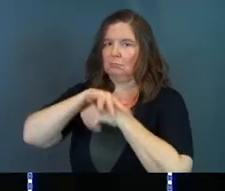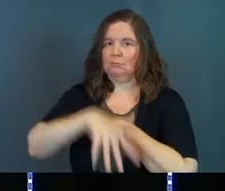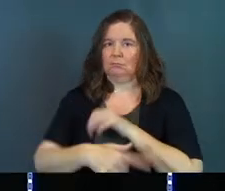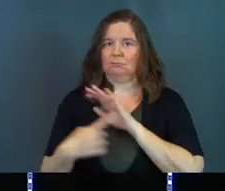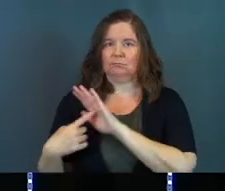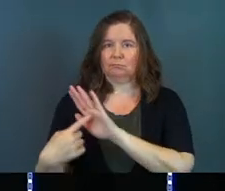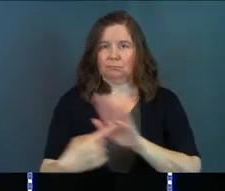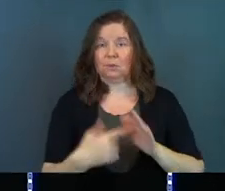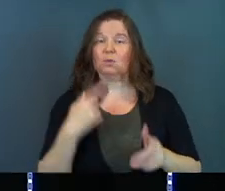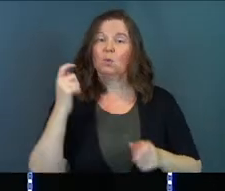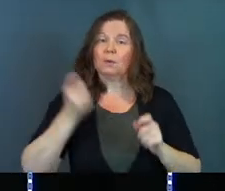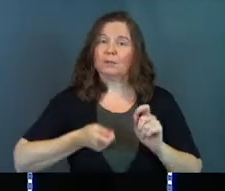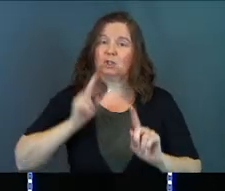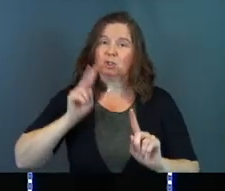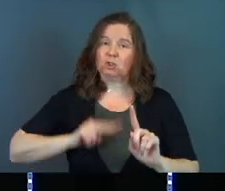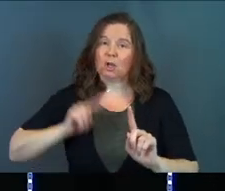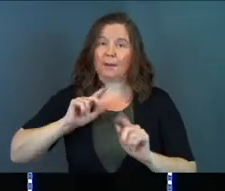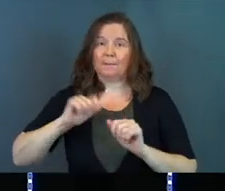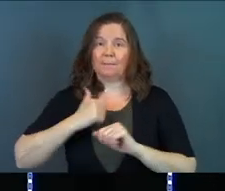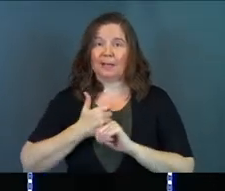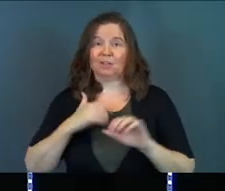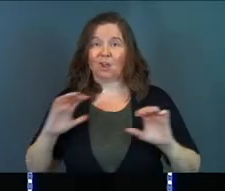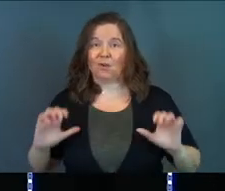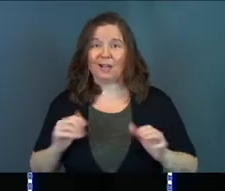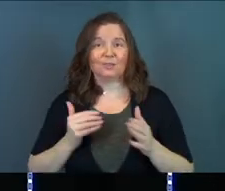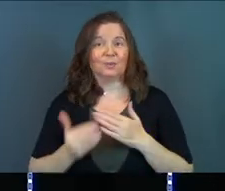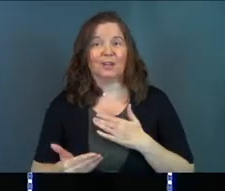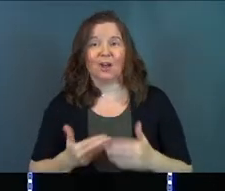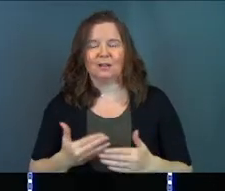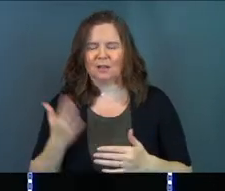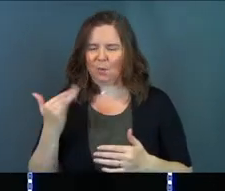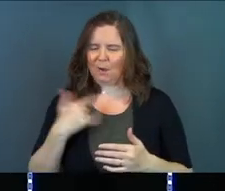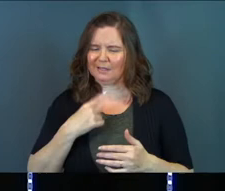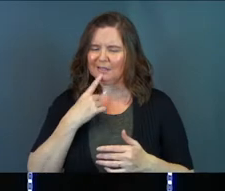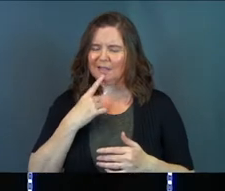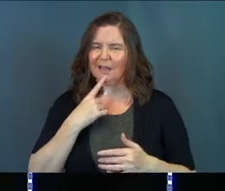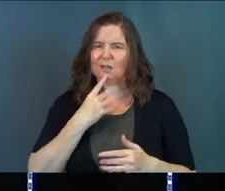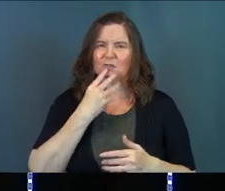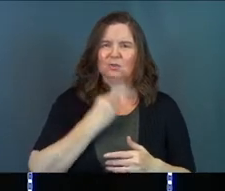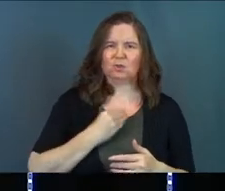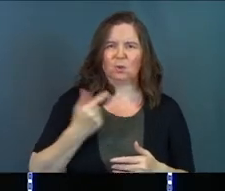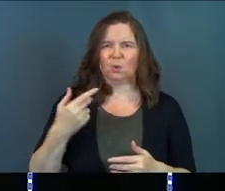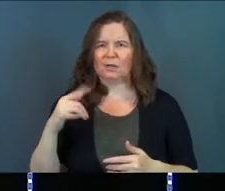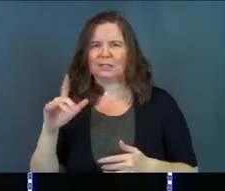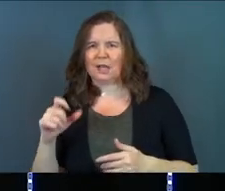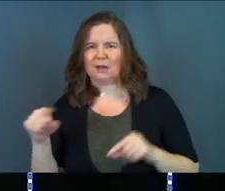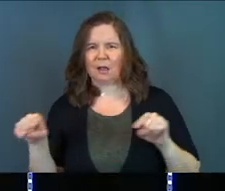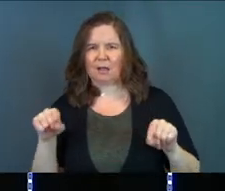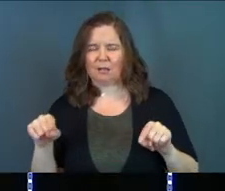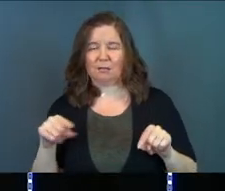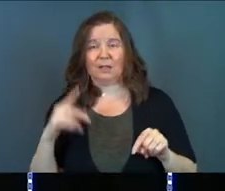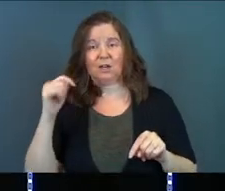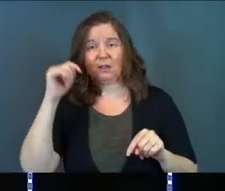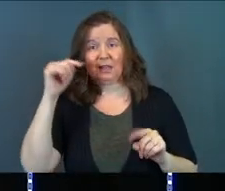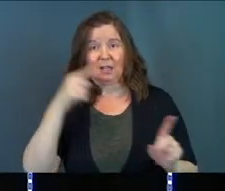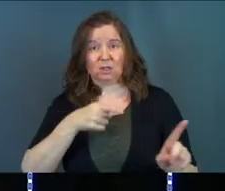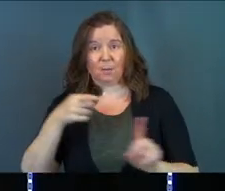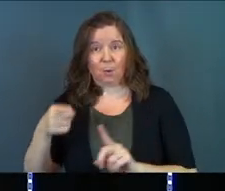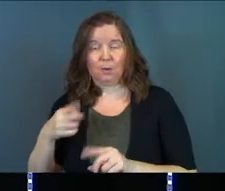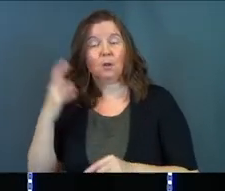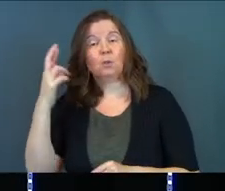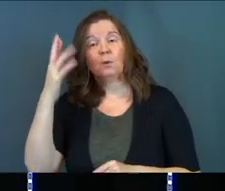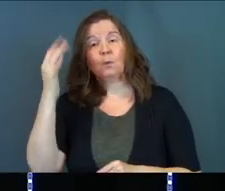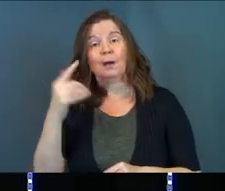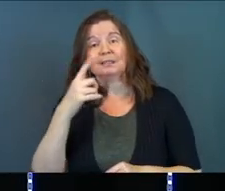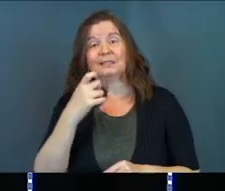So we'll be judged based on our actions regardless. Now, why does it say Jew or Gentile there? Another little theological point.